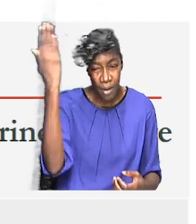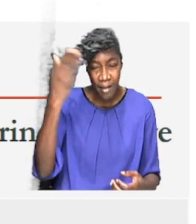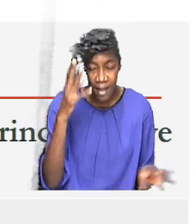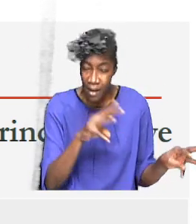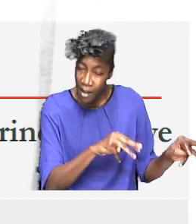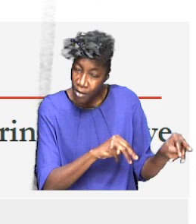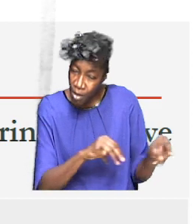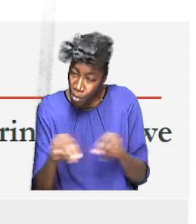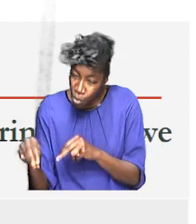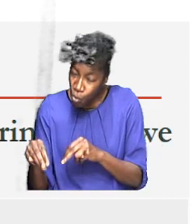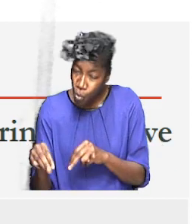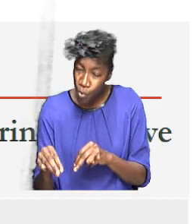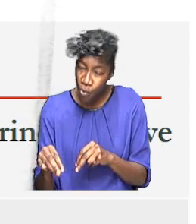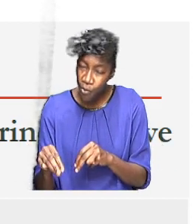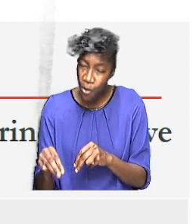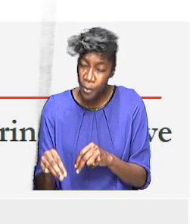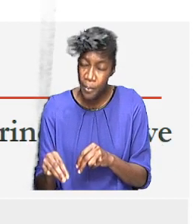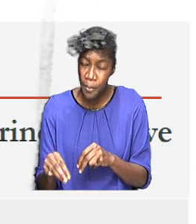on, that worship